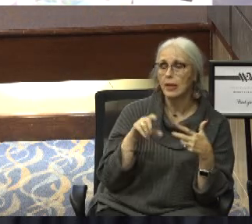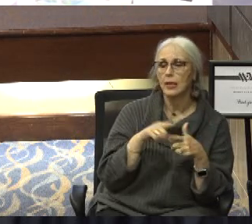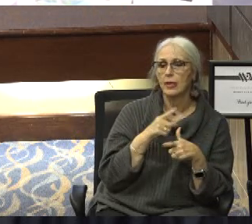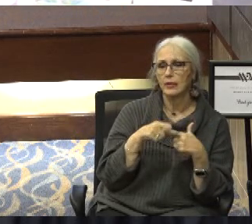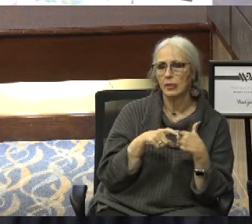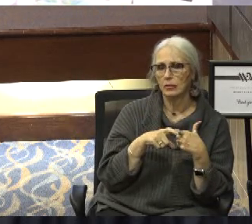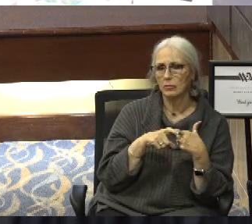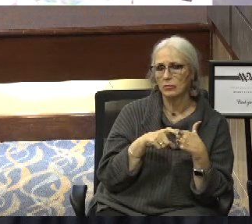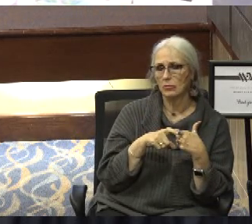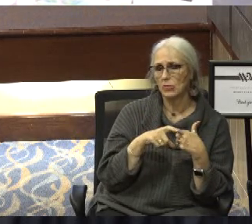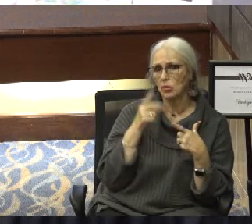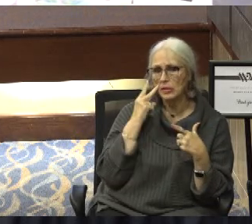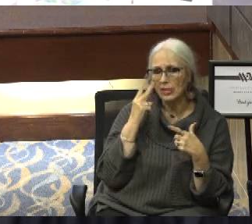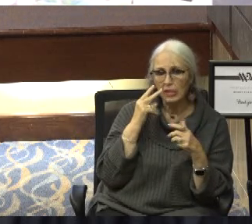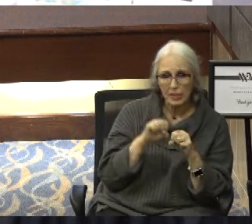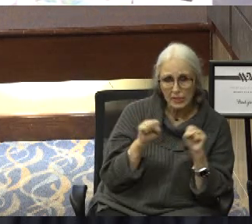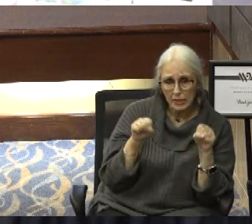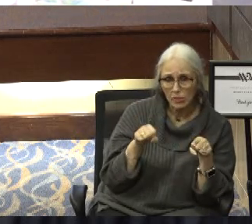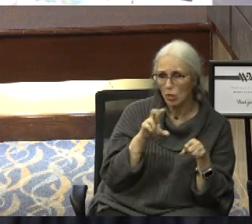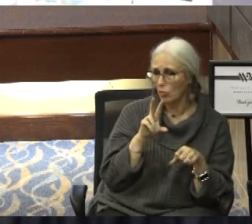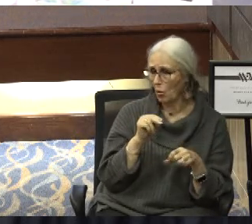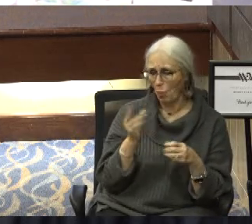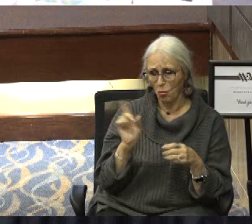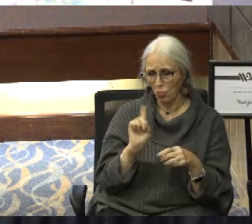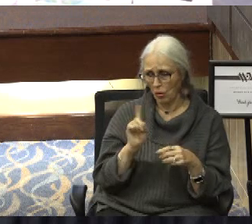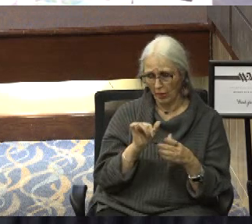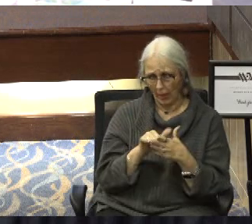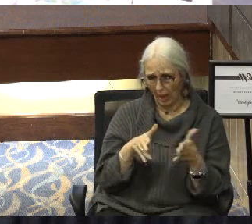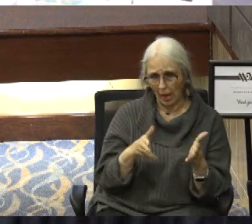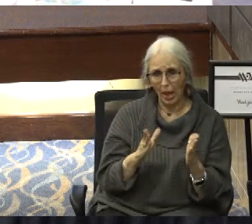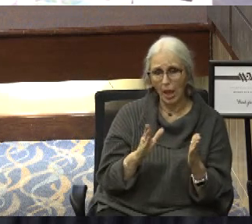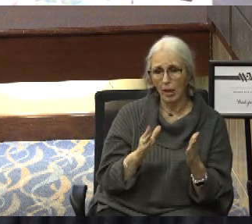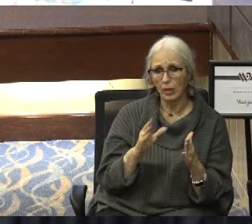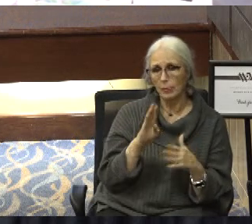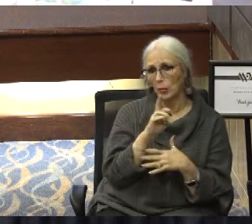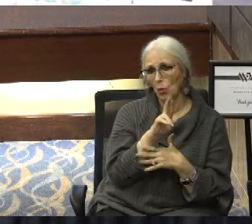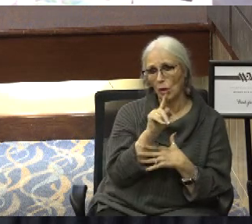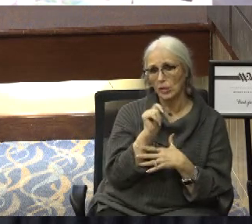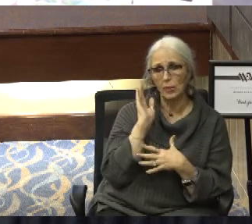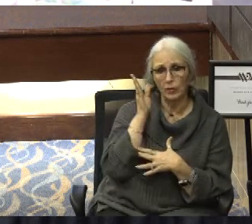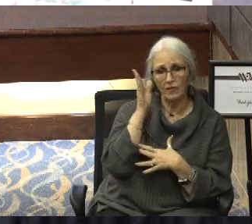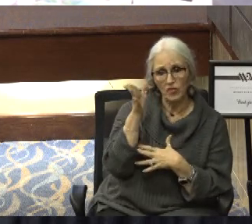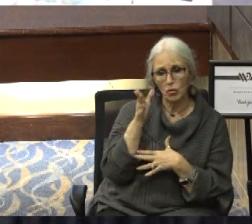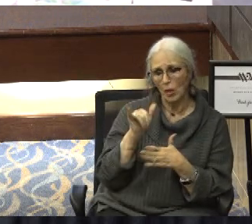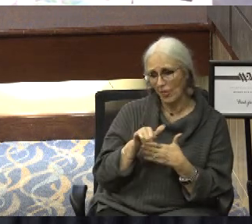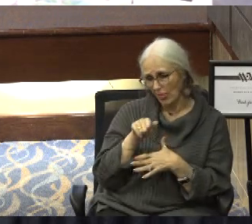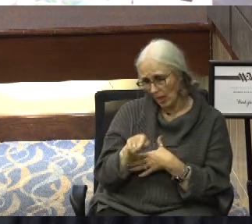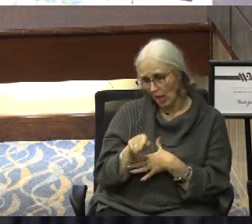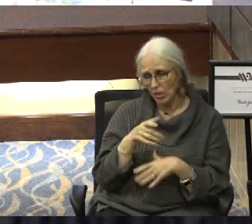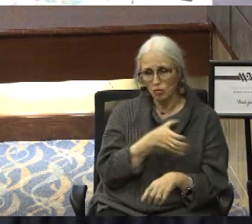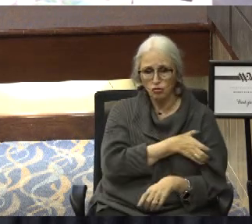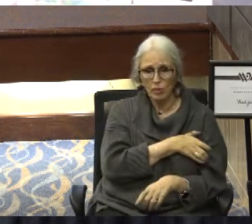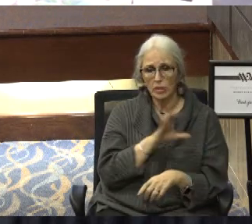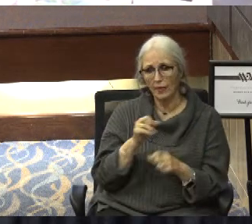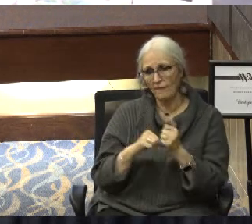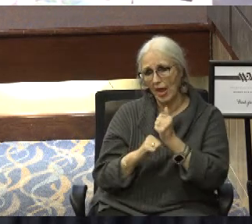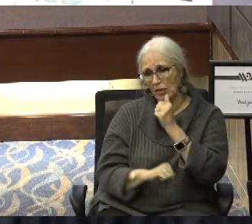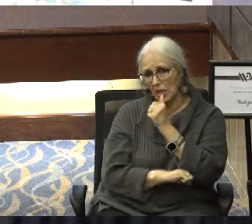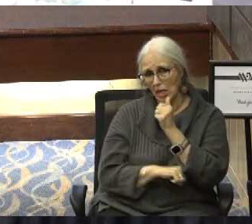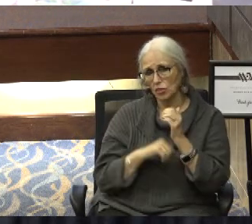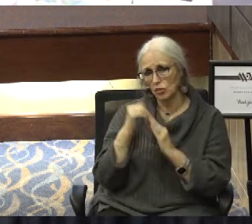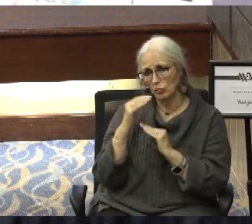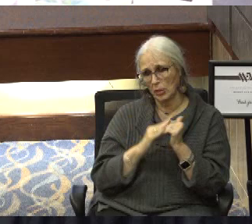transit system, nowhere does that prohibit implementing BRT in the future. All it does is strengthen your foundation to build